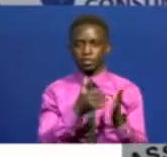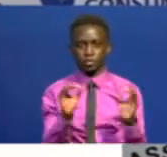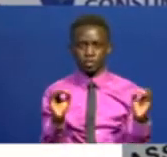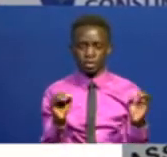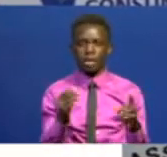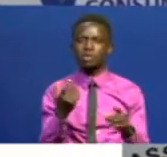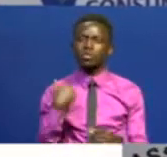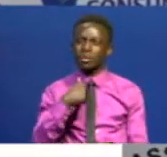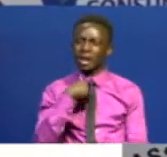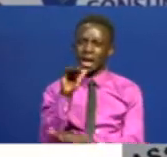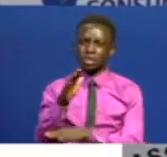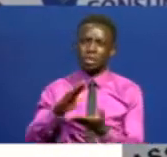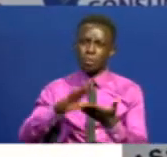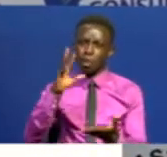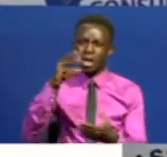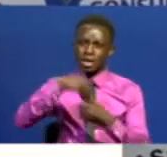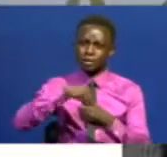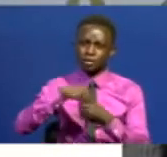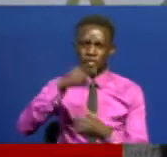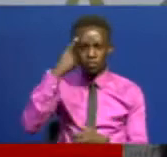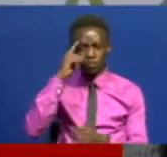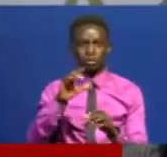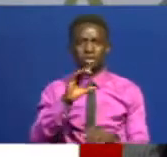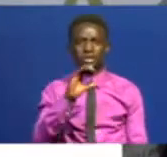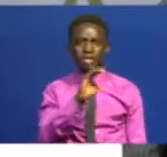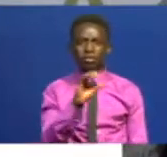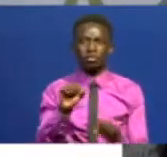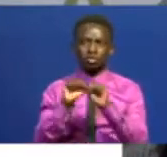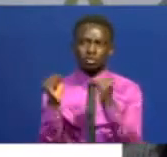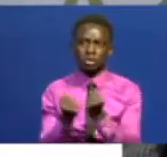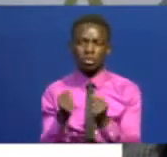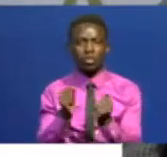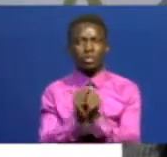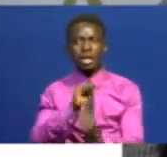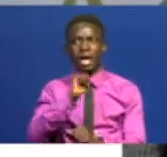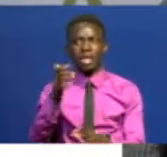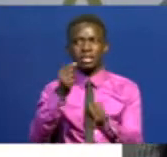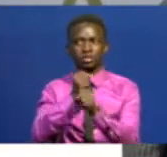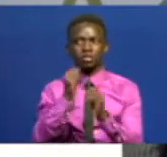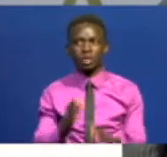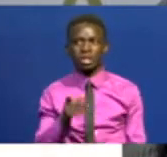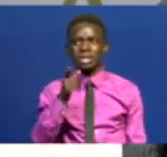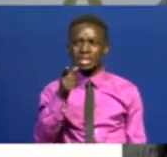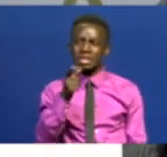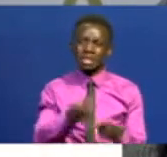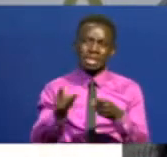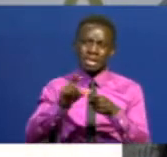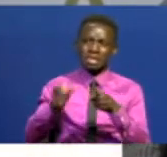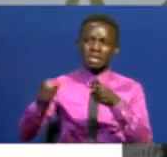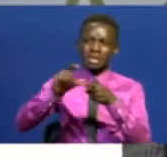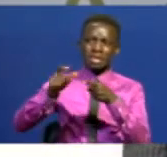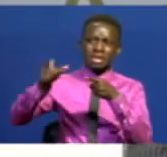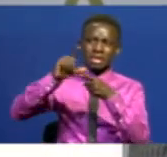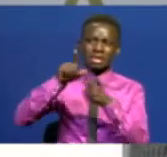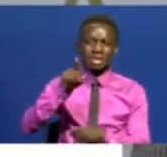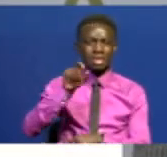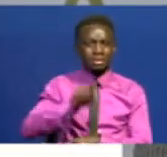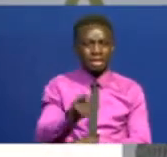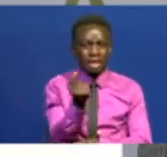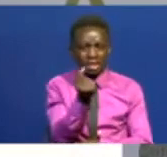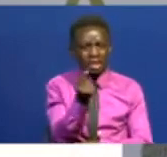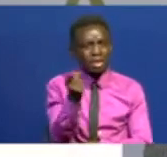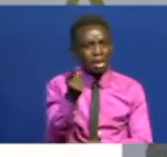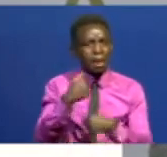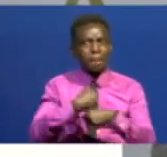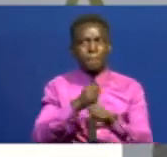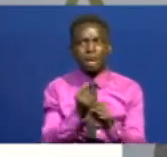of civil society and other key stakeholders. It is increasing that seed and promoting them,